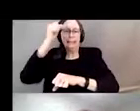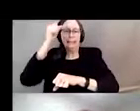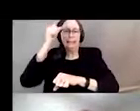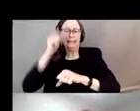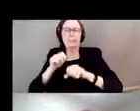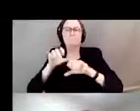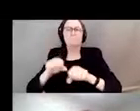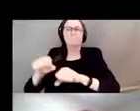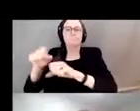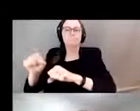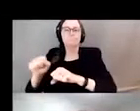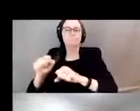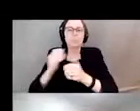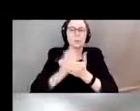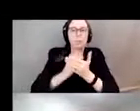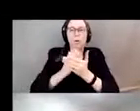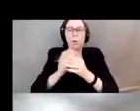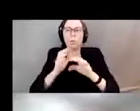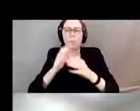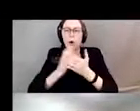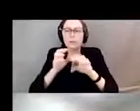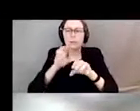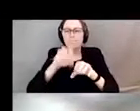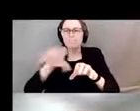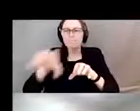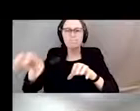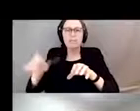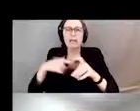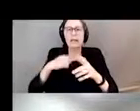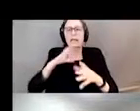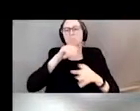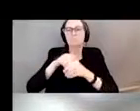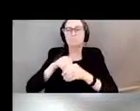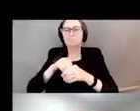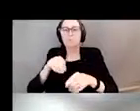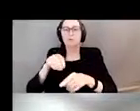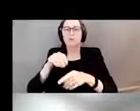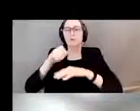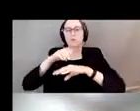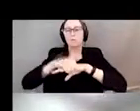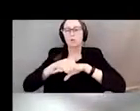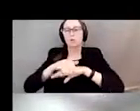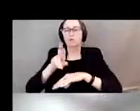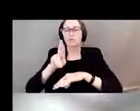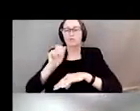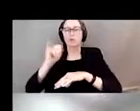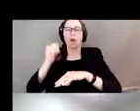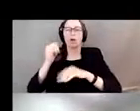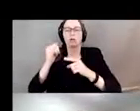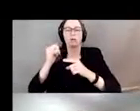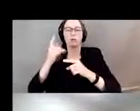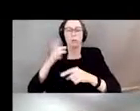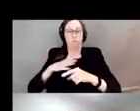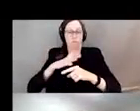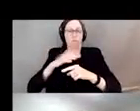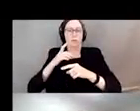and grafting it into what is called the British Raj. It is an informal empire that the British control